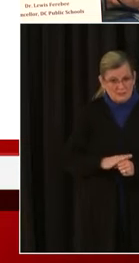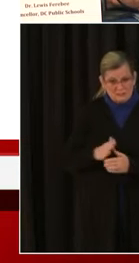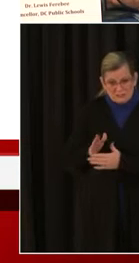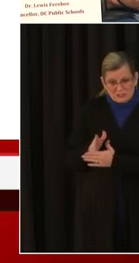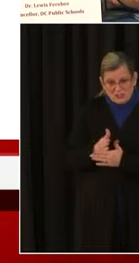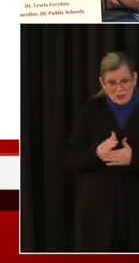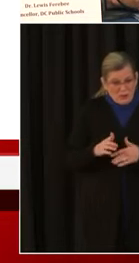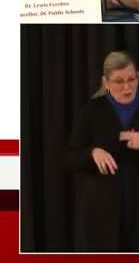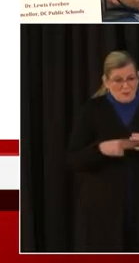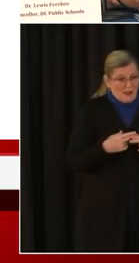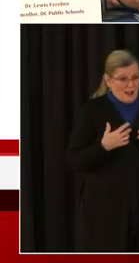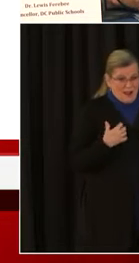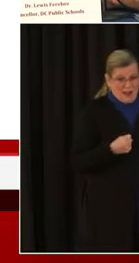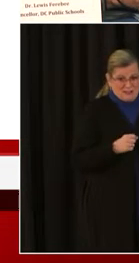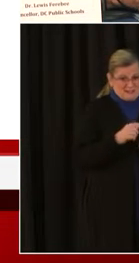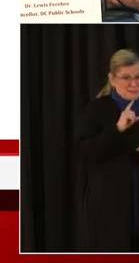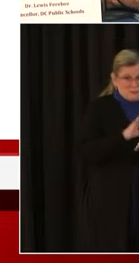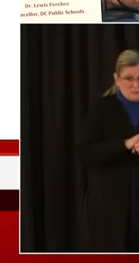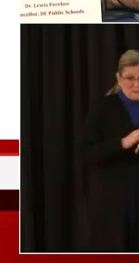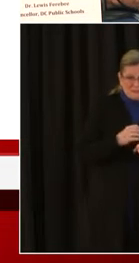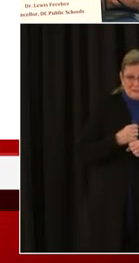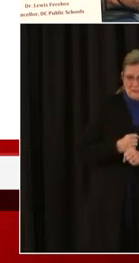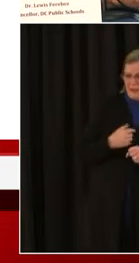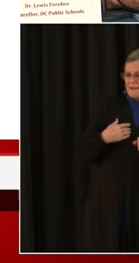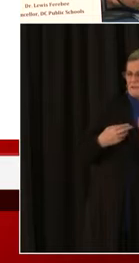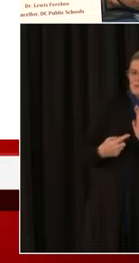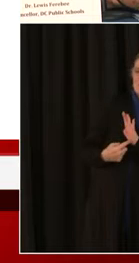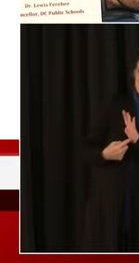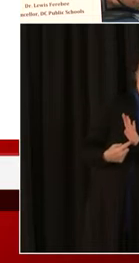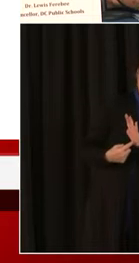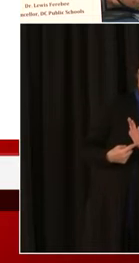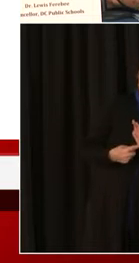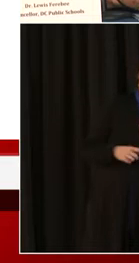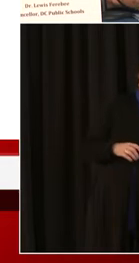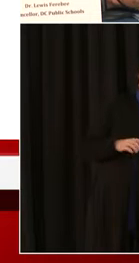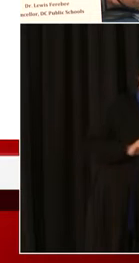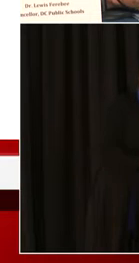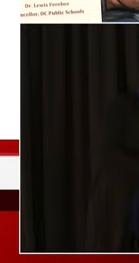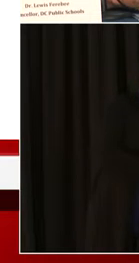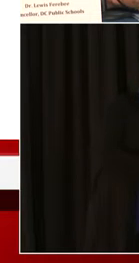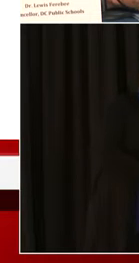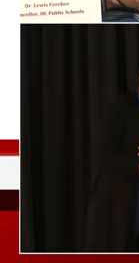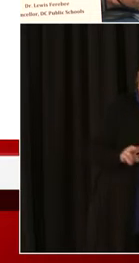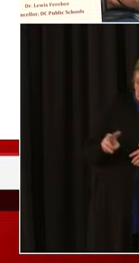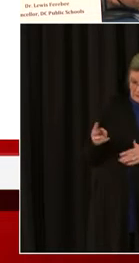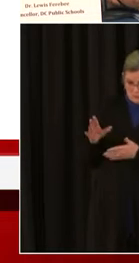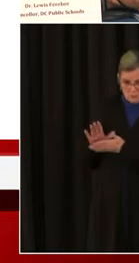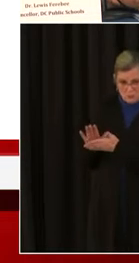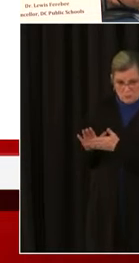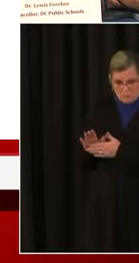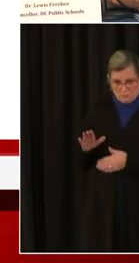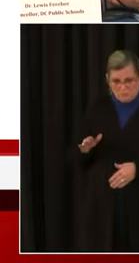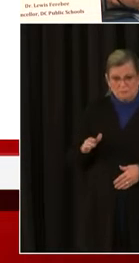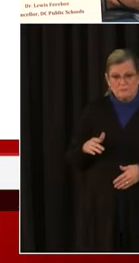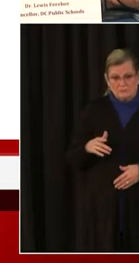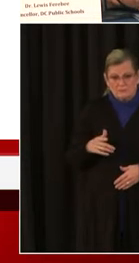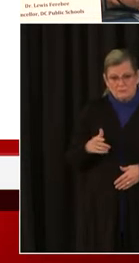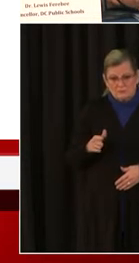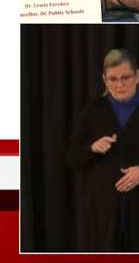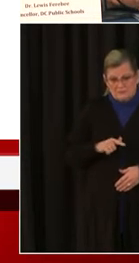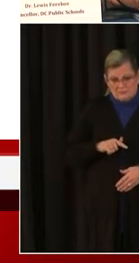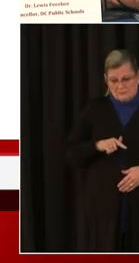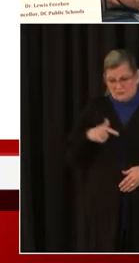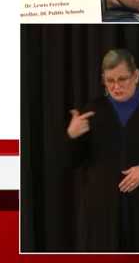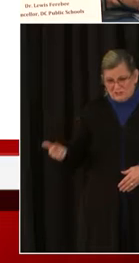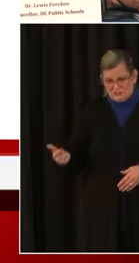safety commitments and how they will be represented in both our elementary and secondary schools, I'm going to turn it over to Chief Davis,